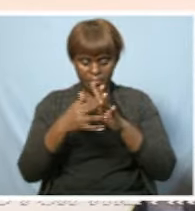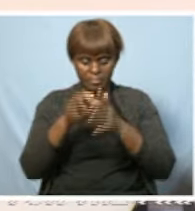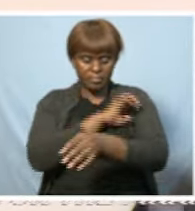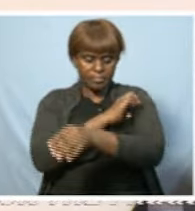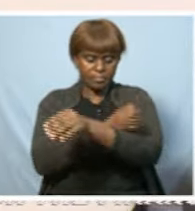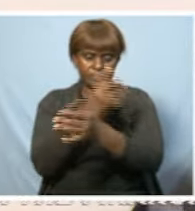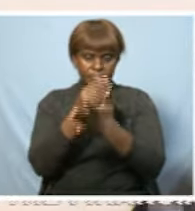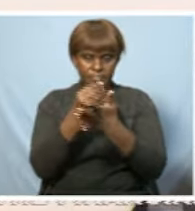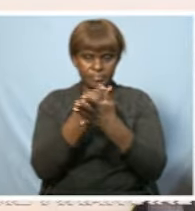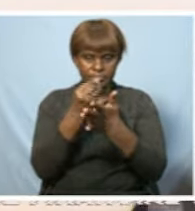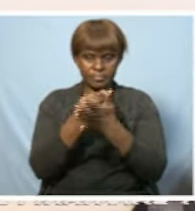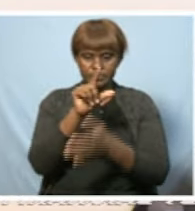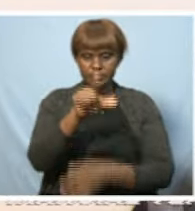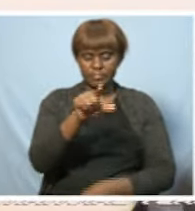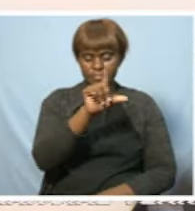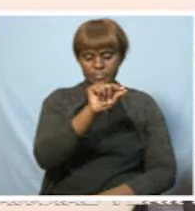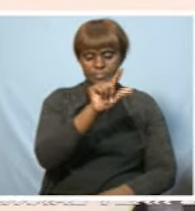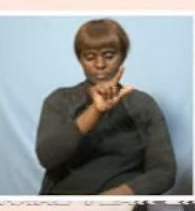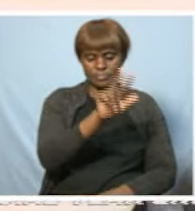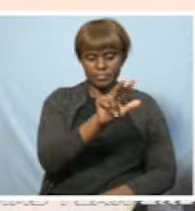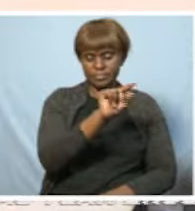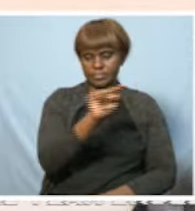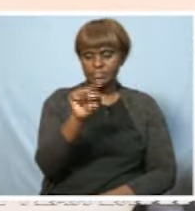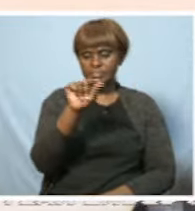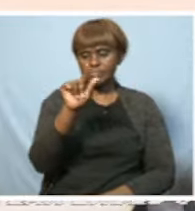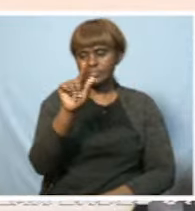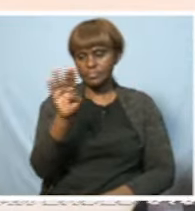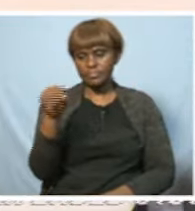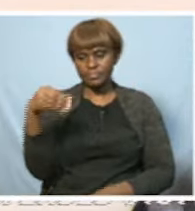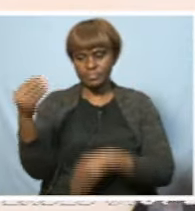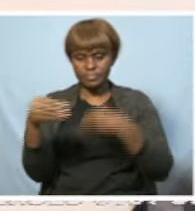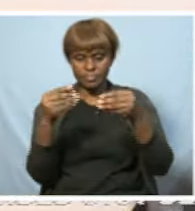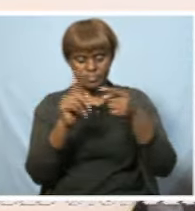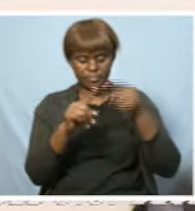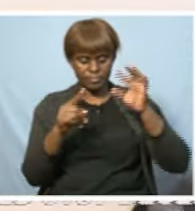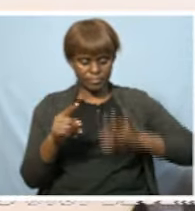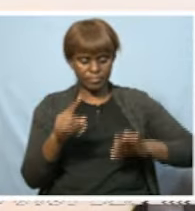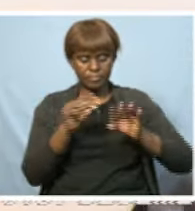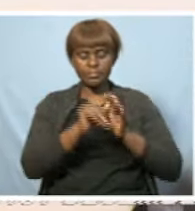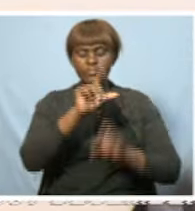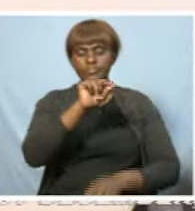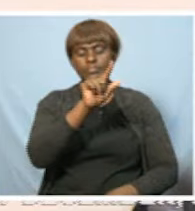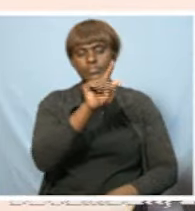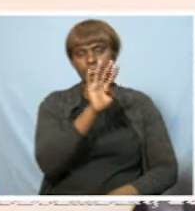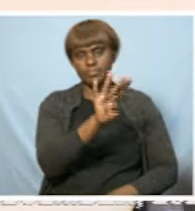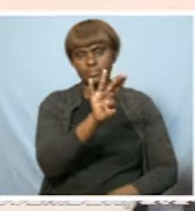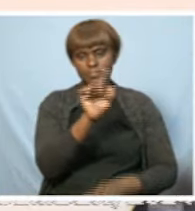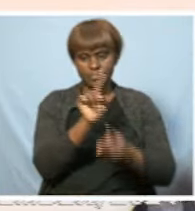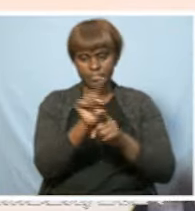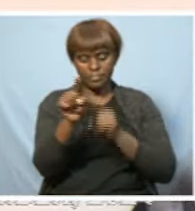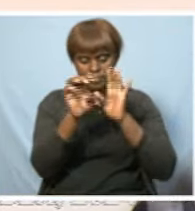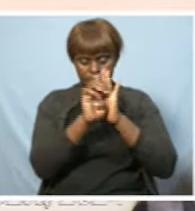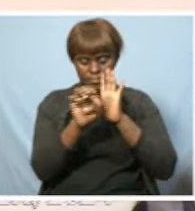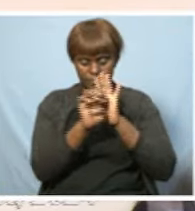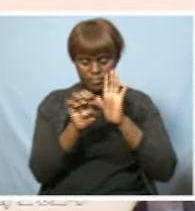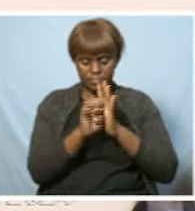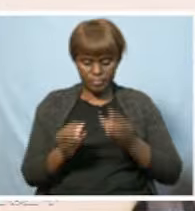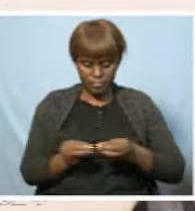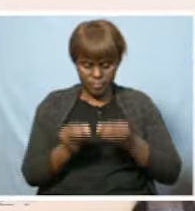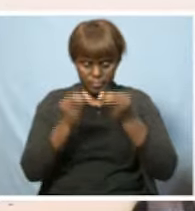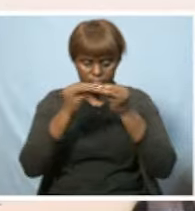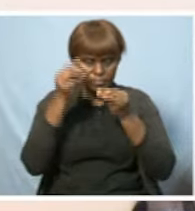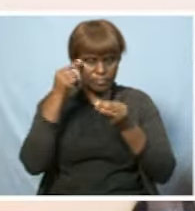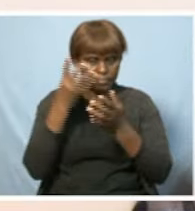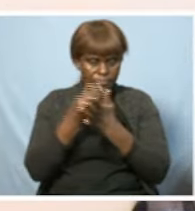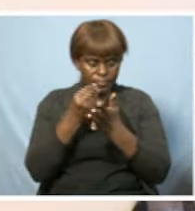grants component of 2023 and 2024 were dispersed to beneficiaries in 2024. As such, the total sum for the allocation